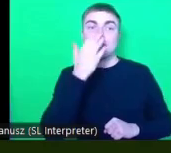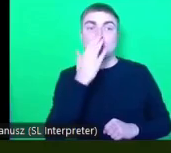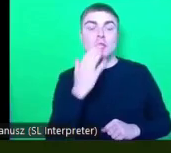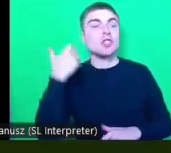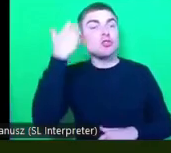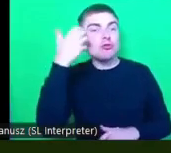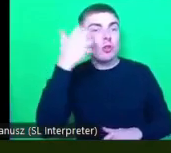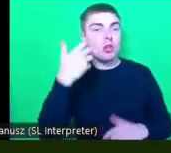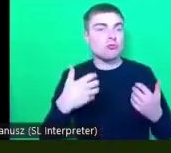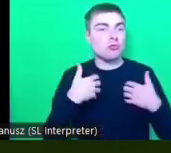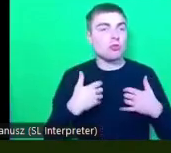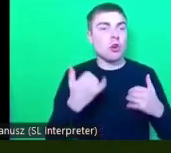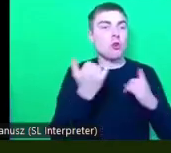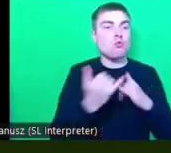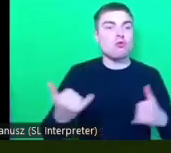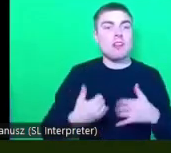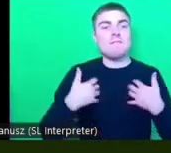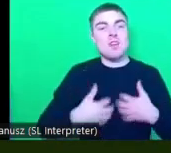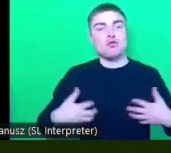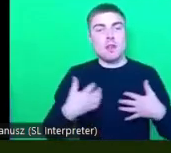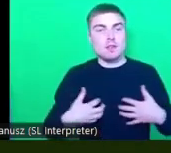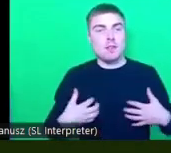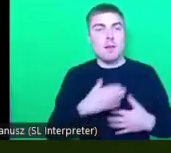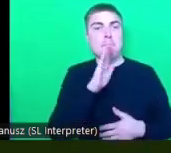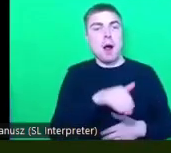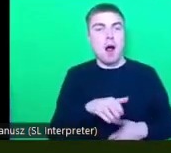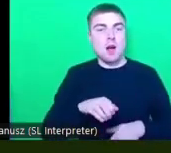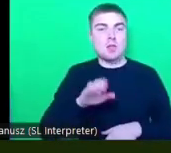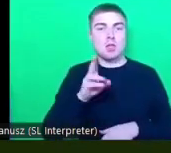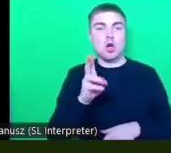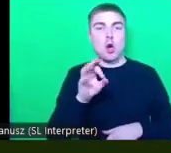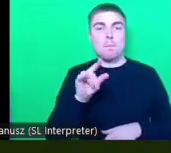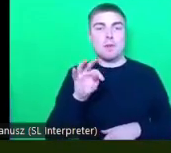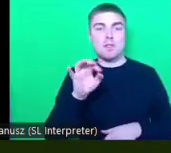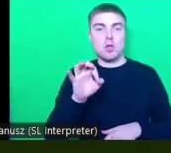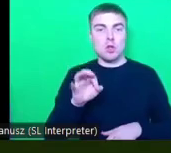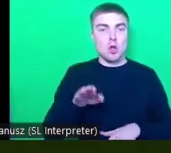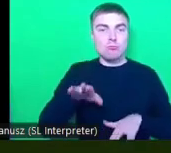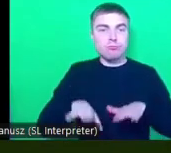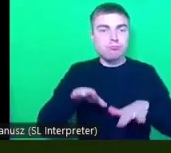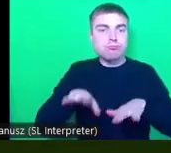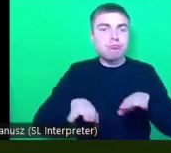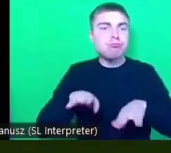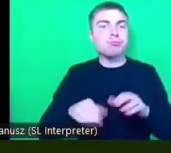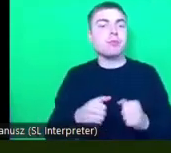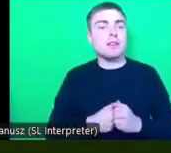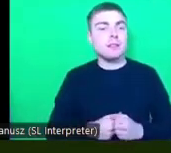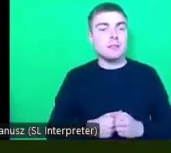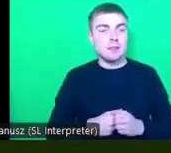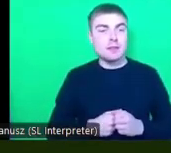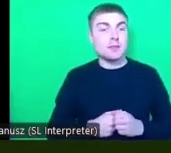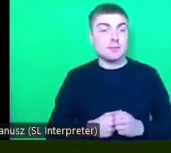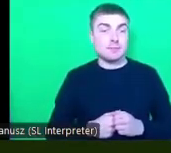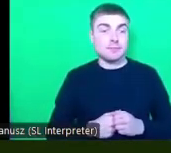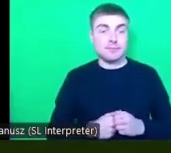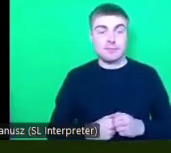therefore, those re-establishment of large predators that we have had during the last decades in Europe for sure compete with humans over the